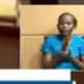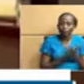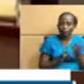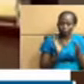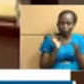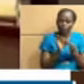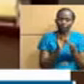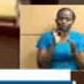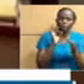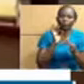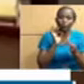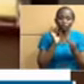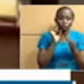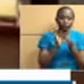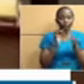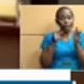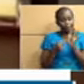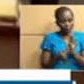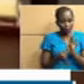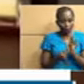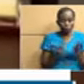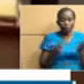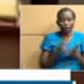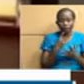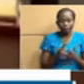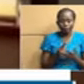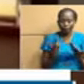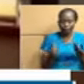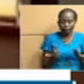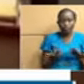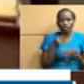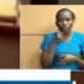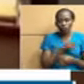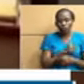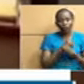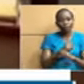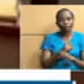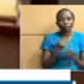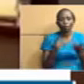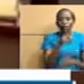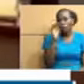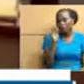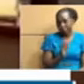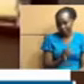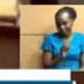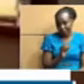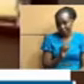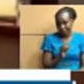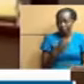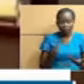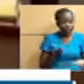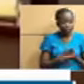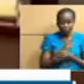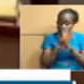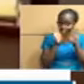examples. Overall, spending for social protection in Uganda is less than 1%. That is quite